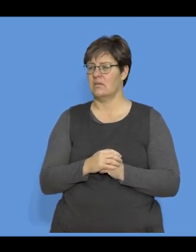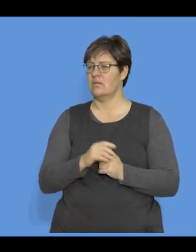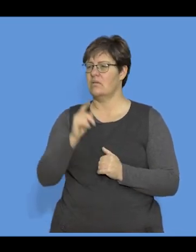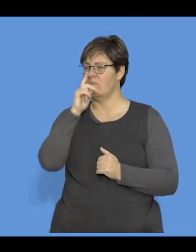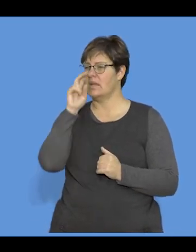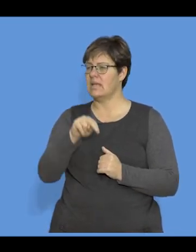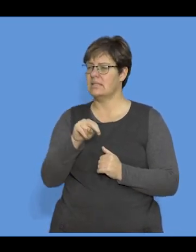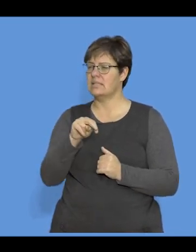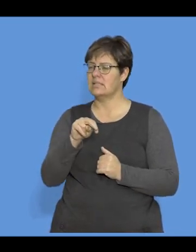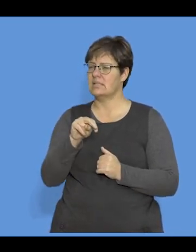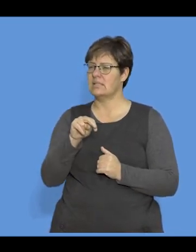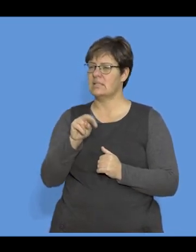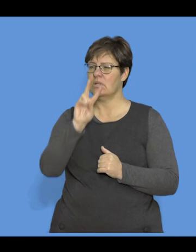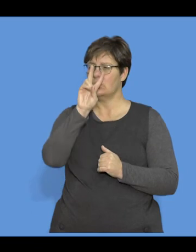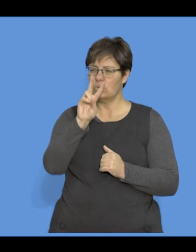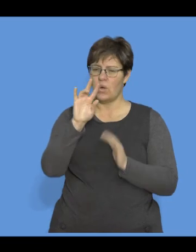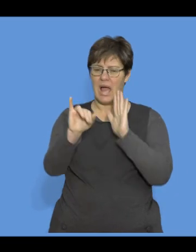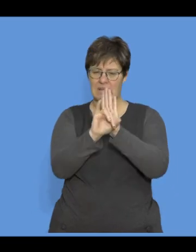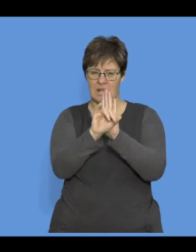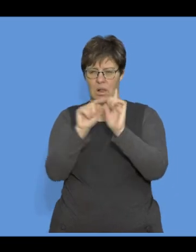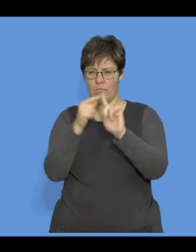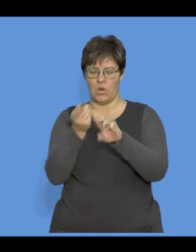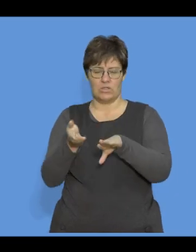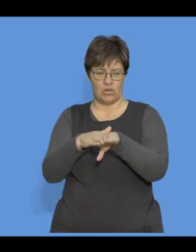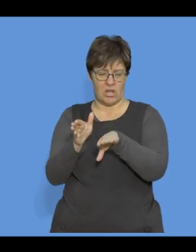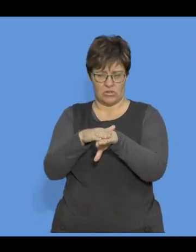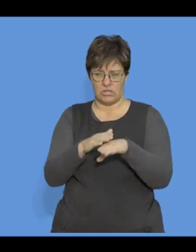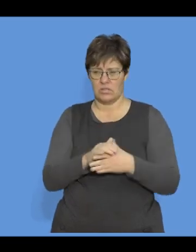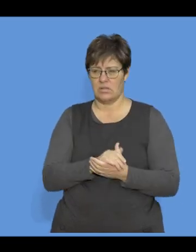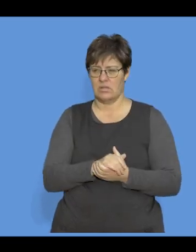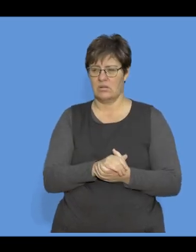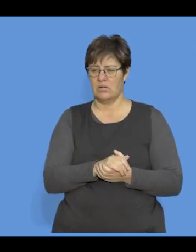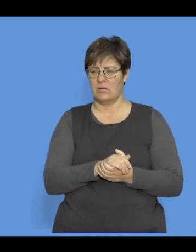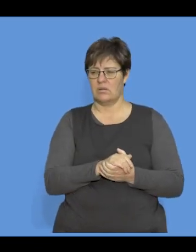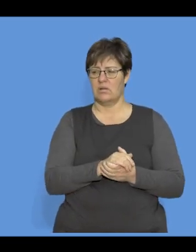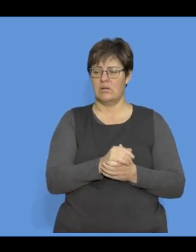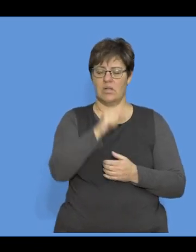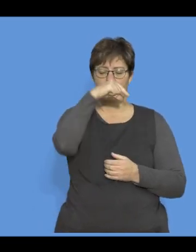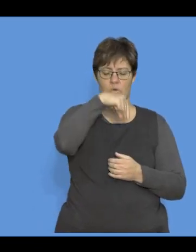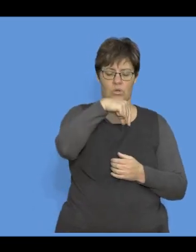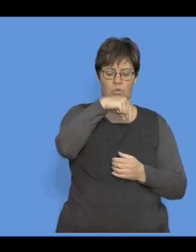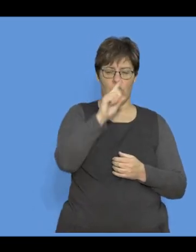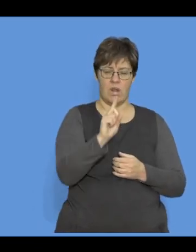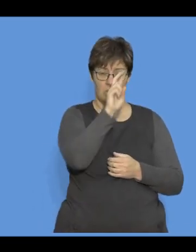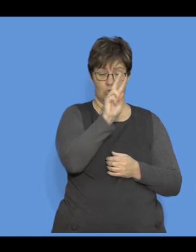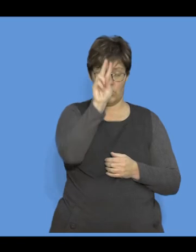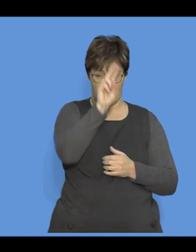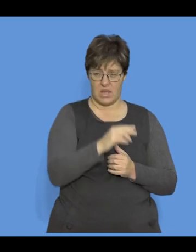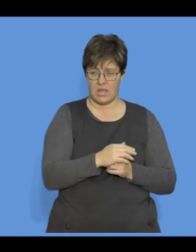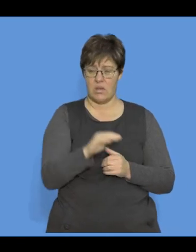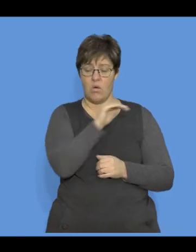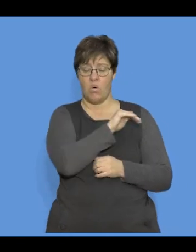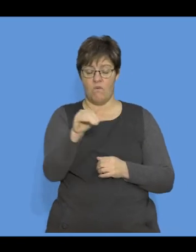to recognize two identical point charges. So we're going to say Q1 squared over